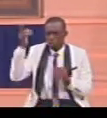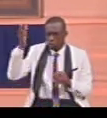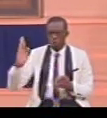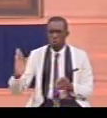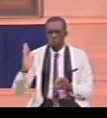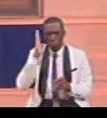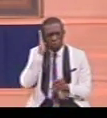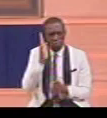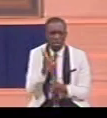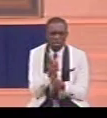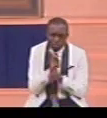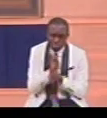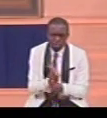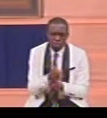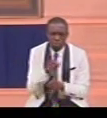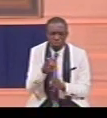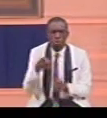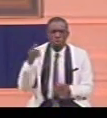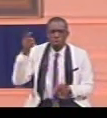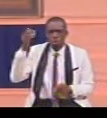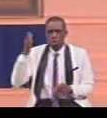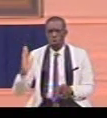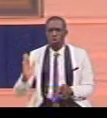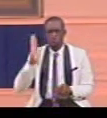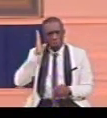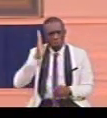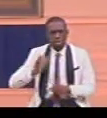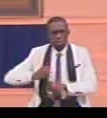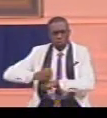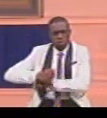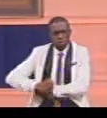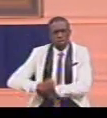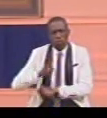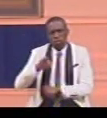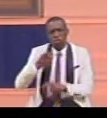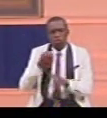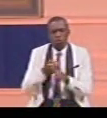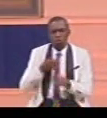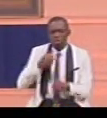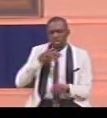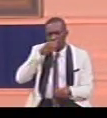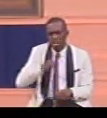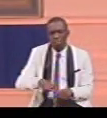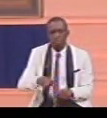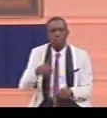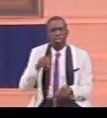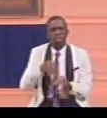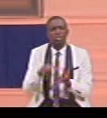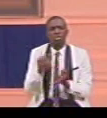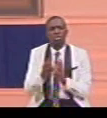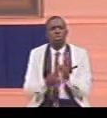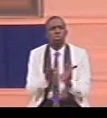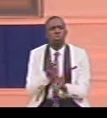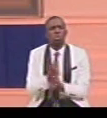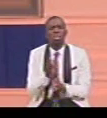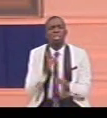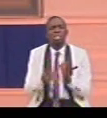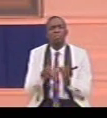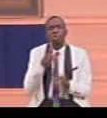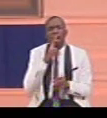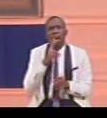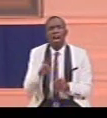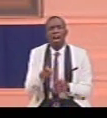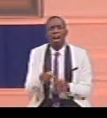God will protect you from the evil in the world according when you are born again that system of